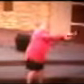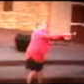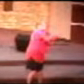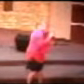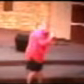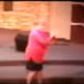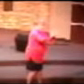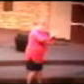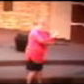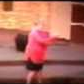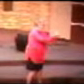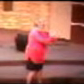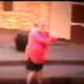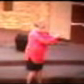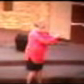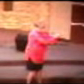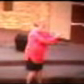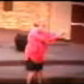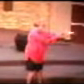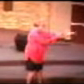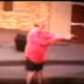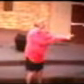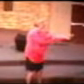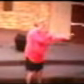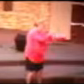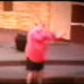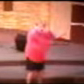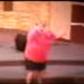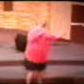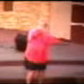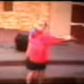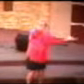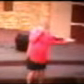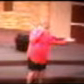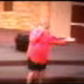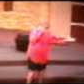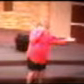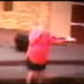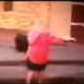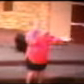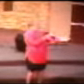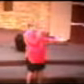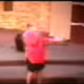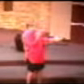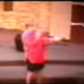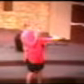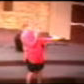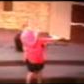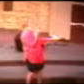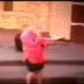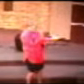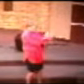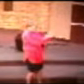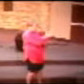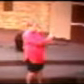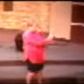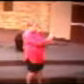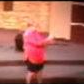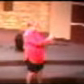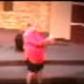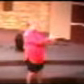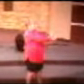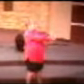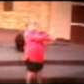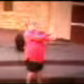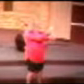for the gift my Father promised, which you have heard me speak about. For John baptized with water, but